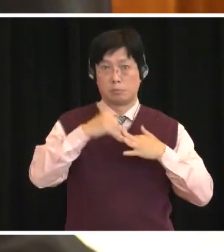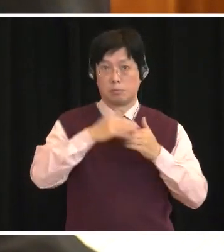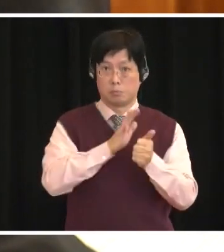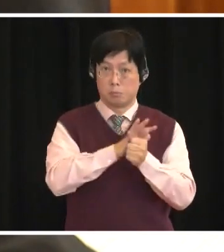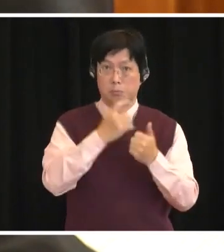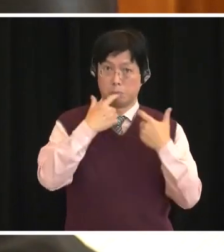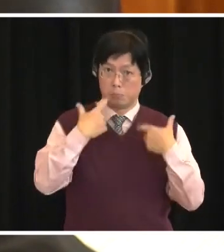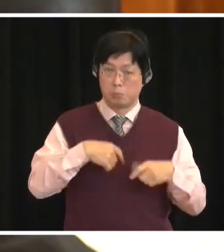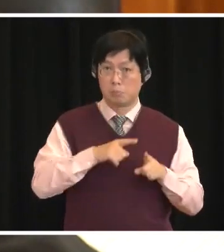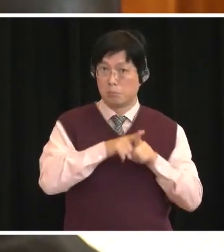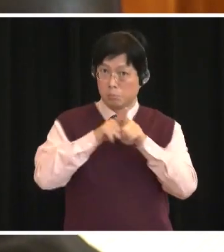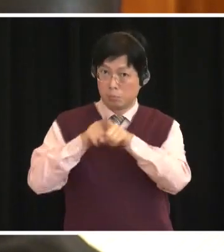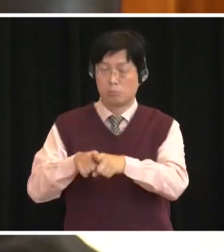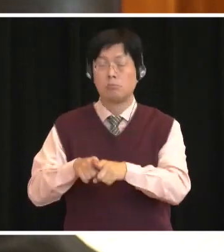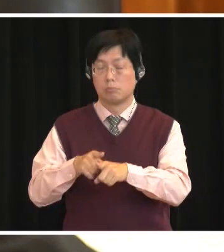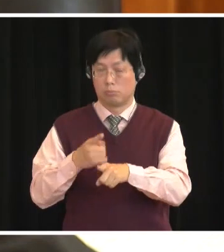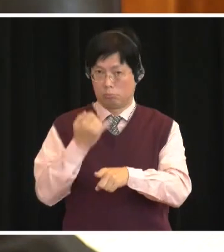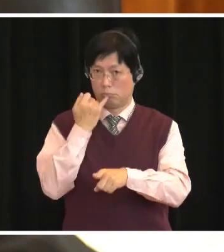then